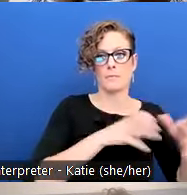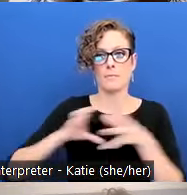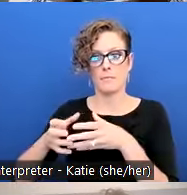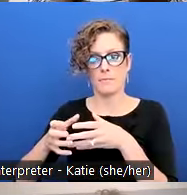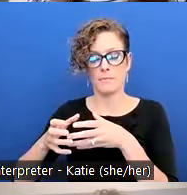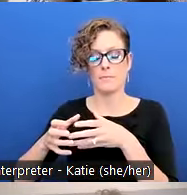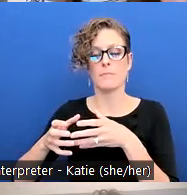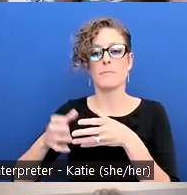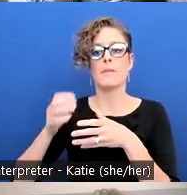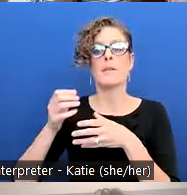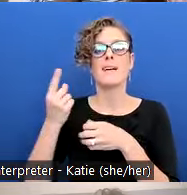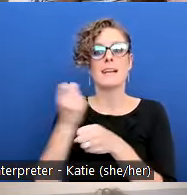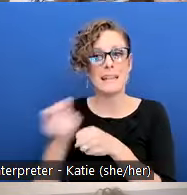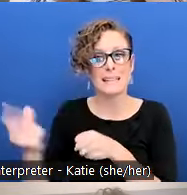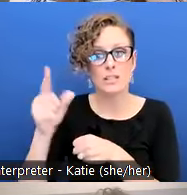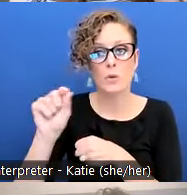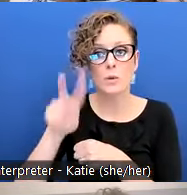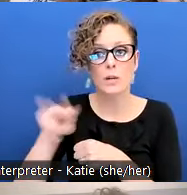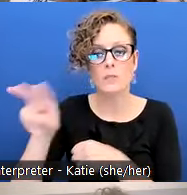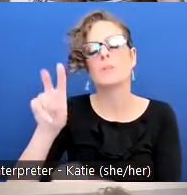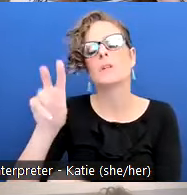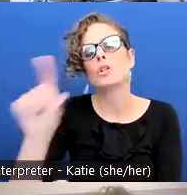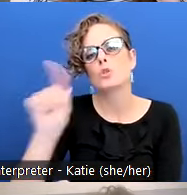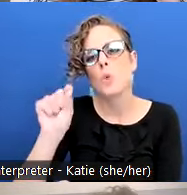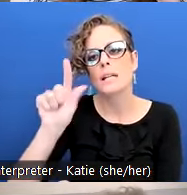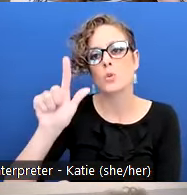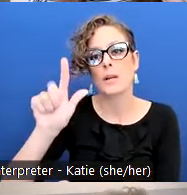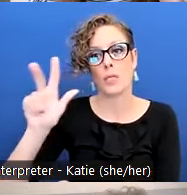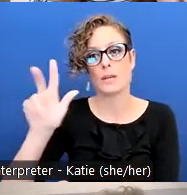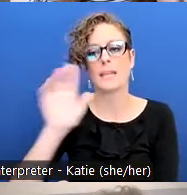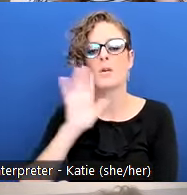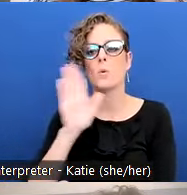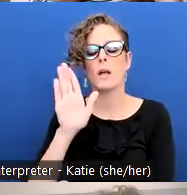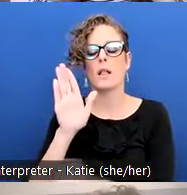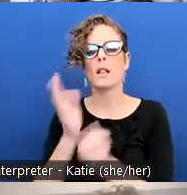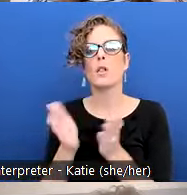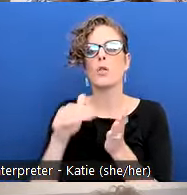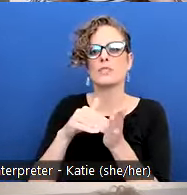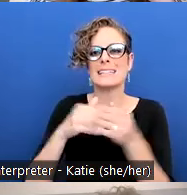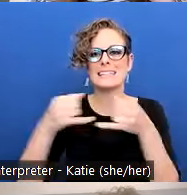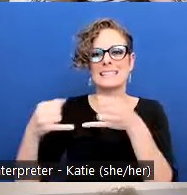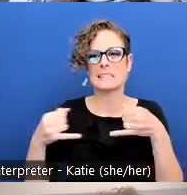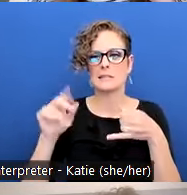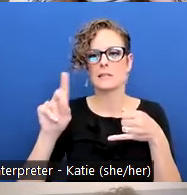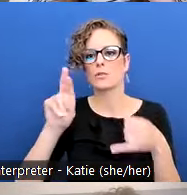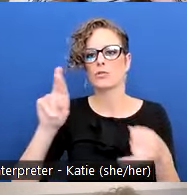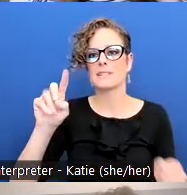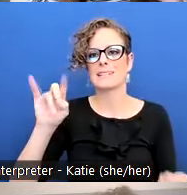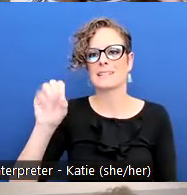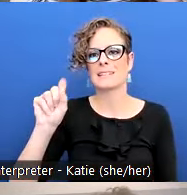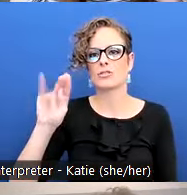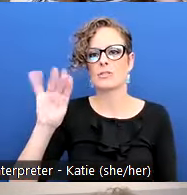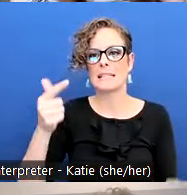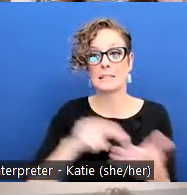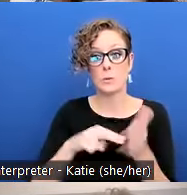redistricting that has been happening. So next year, at least about a quarter of legislators will be brand